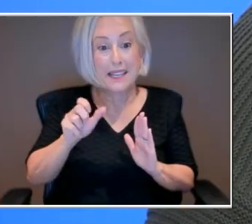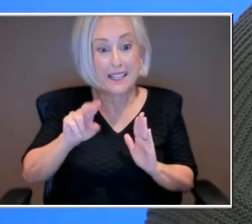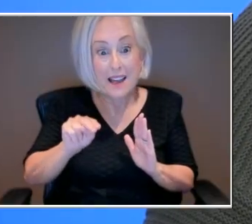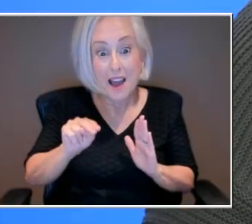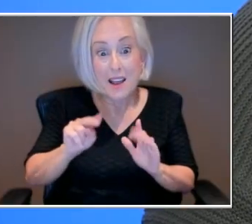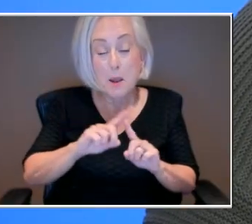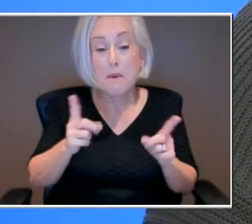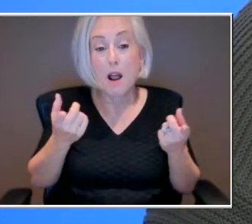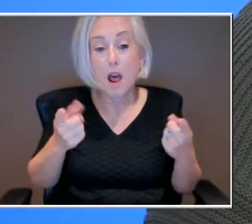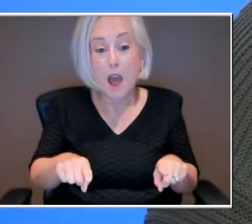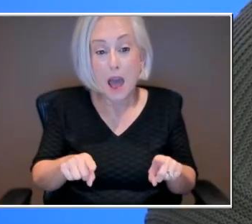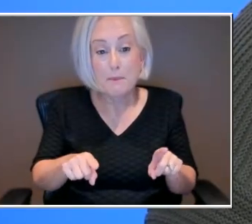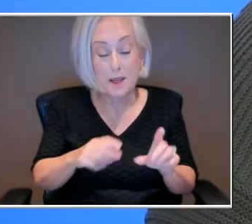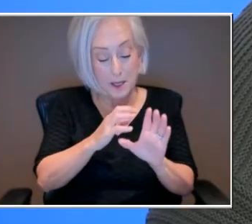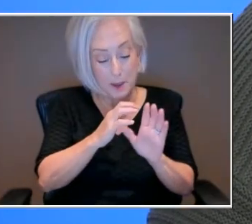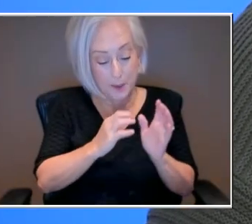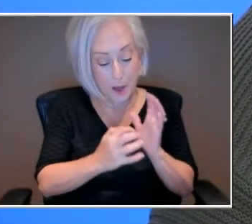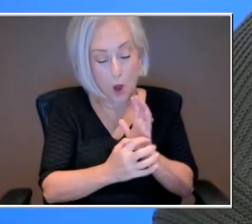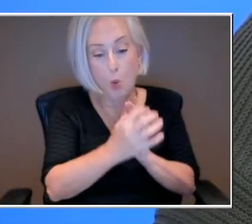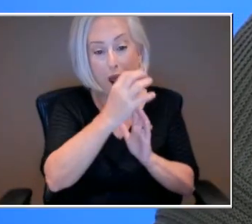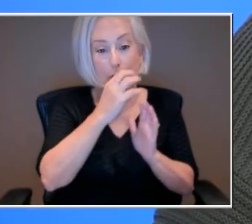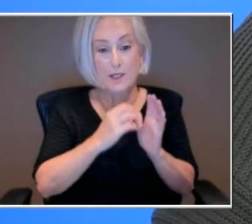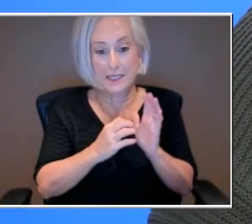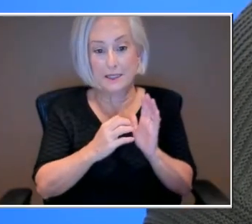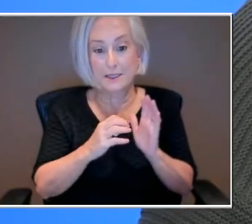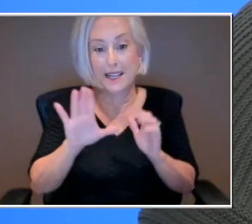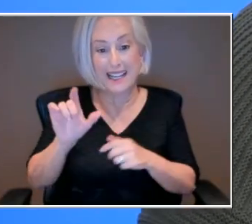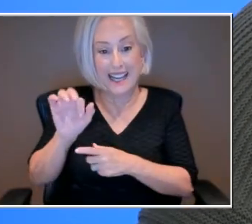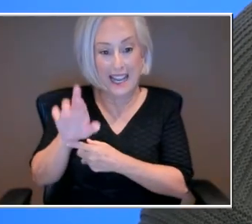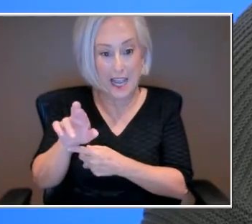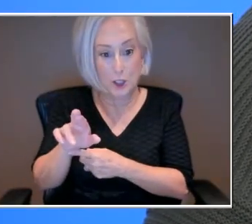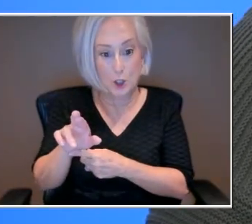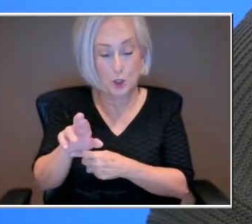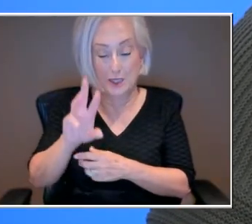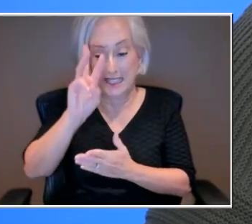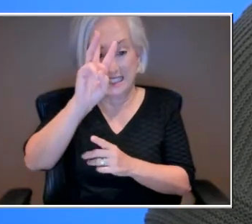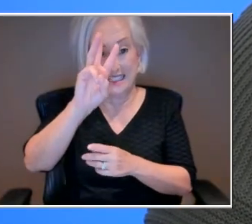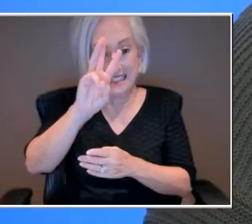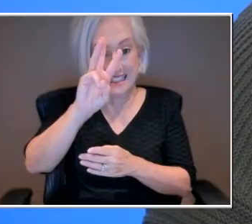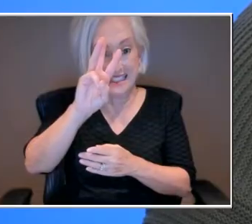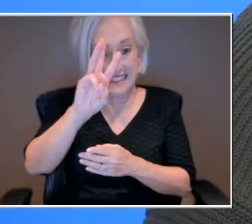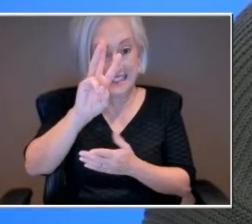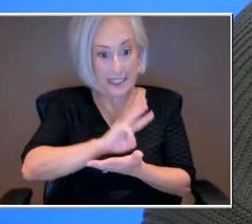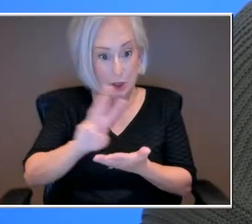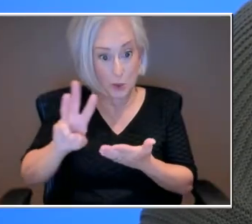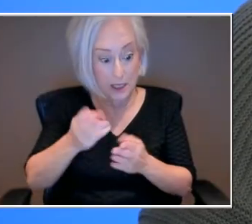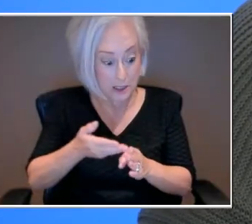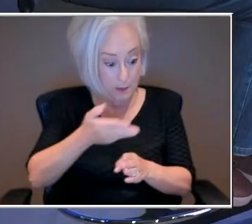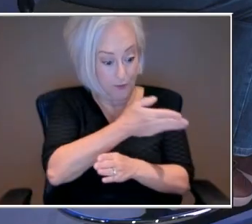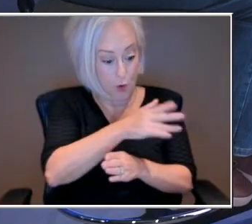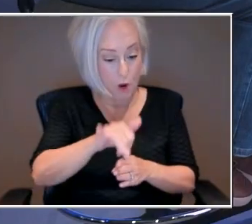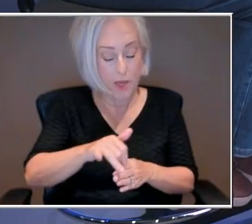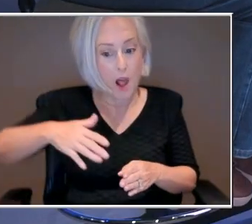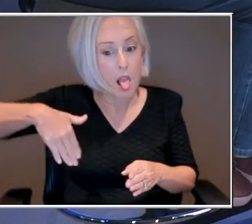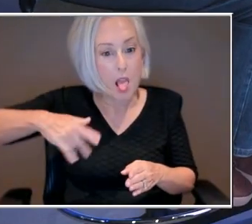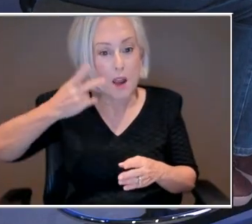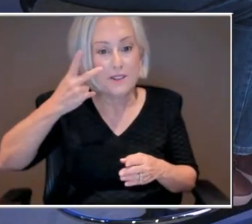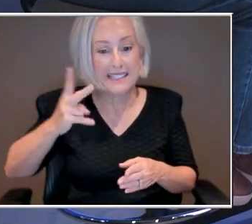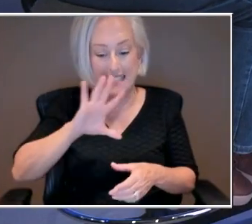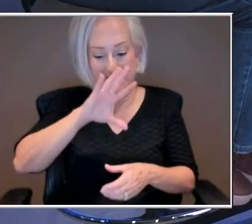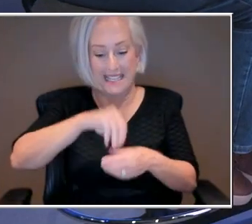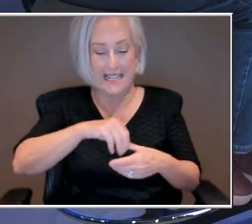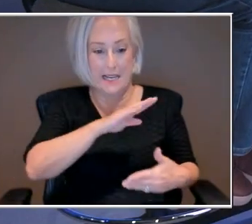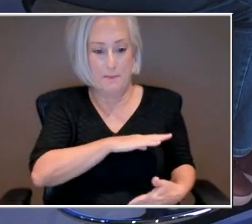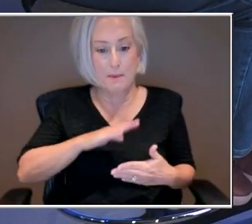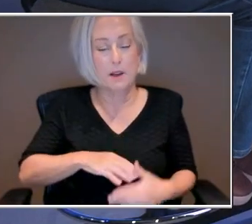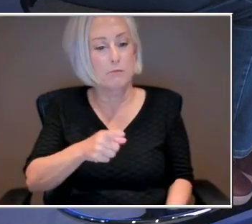been seen even 6 weeks prior in the ultrasounds and scans that they had done. Smart woman to get that checked out and ask